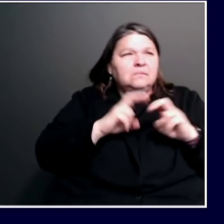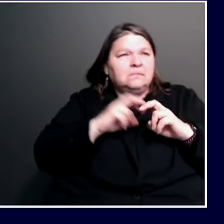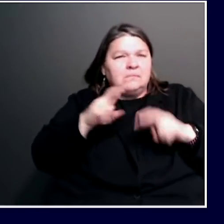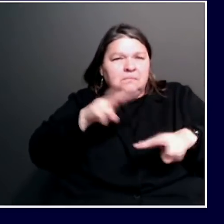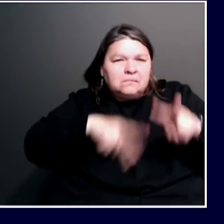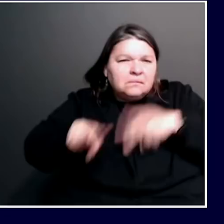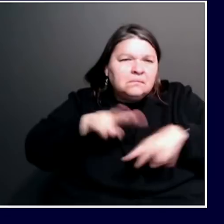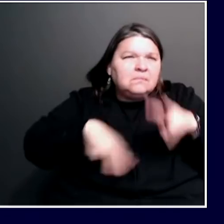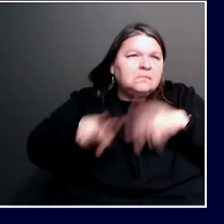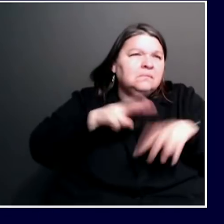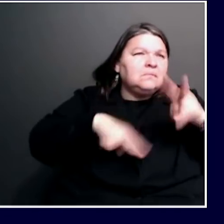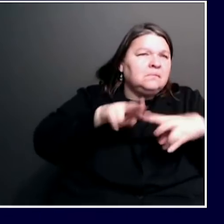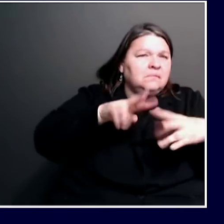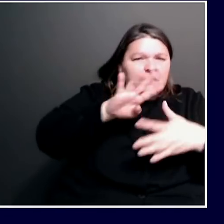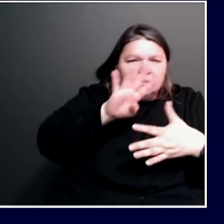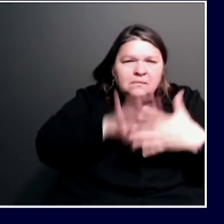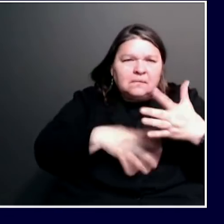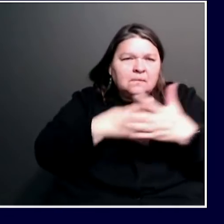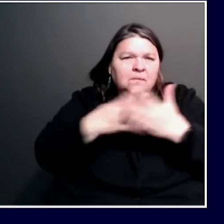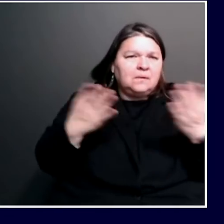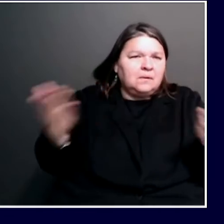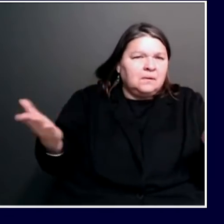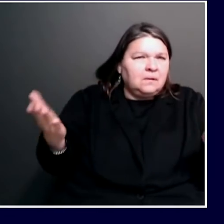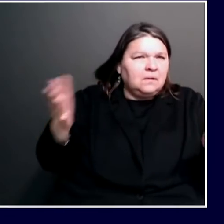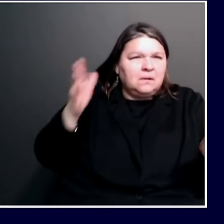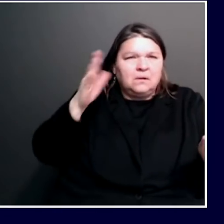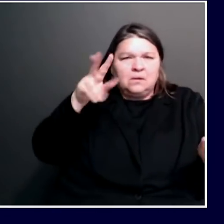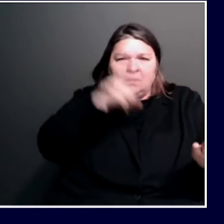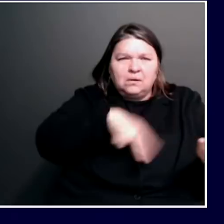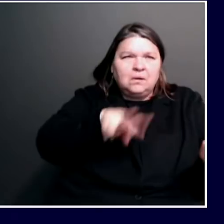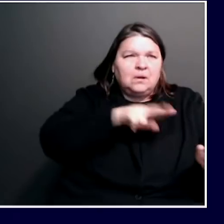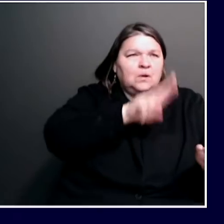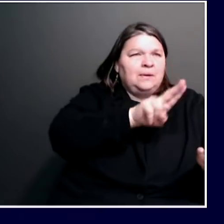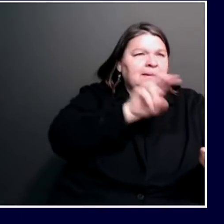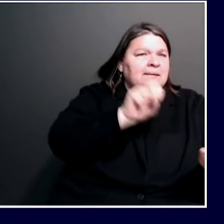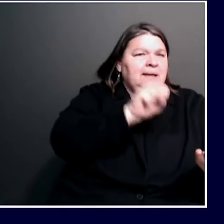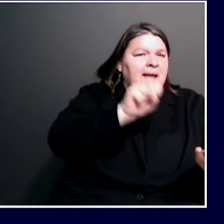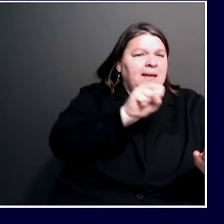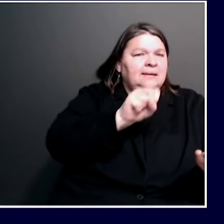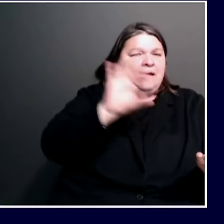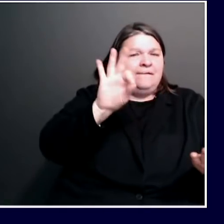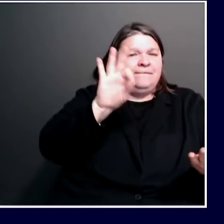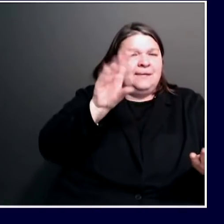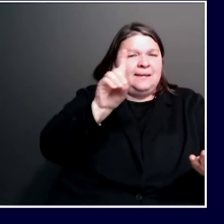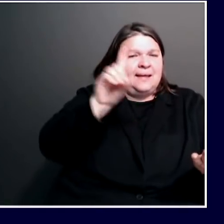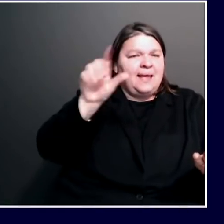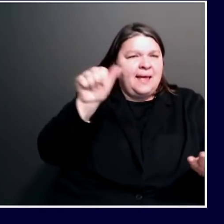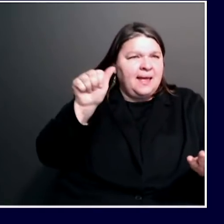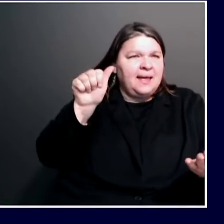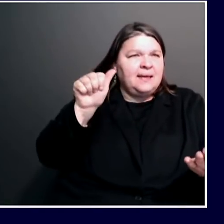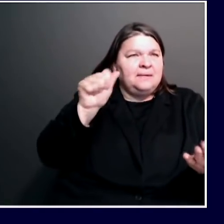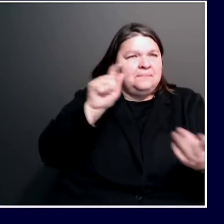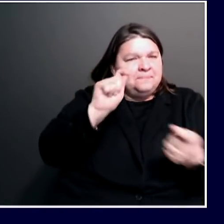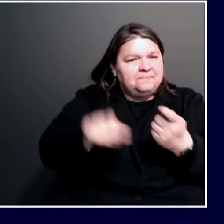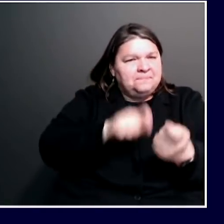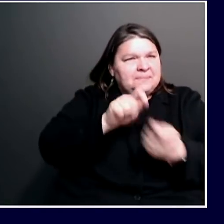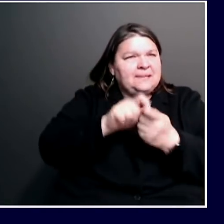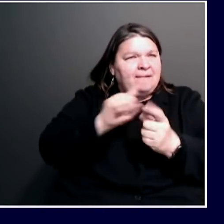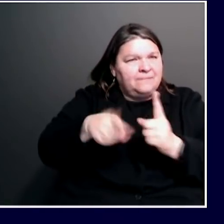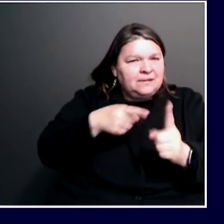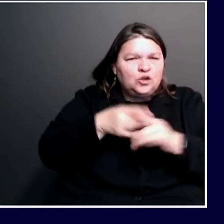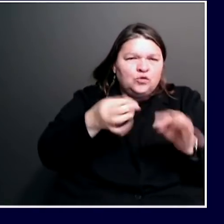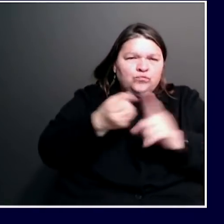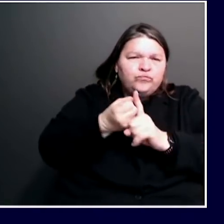that the US CDC requires for them to be reported. It is not a clerical matter. It's not something where even if we just hired a team